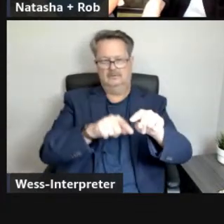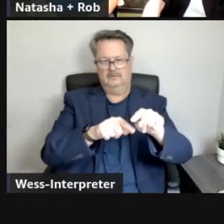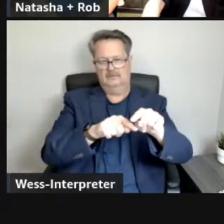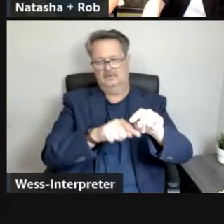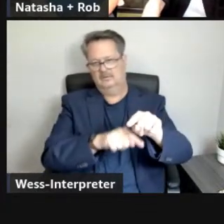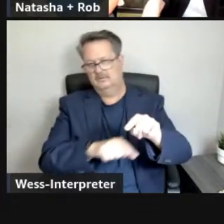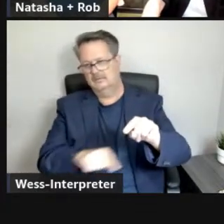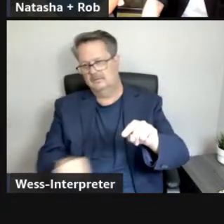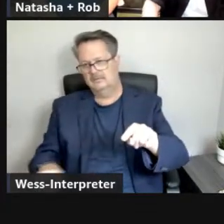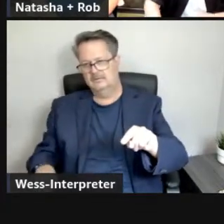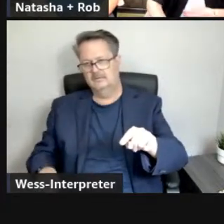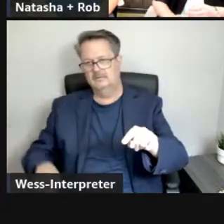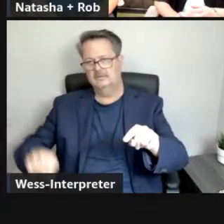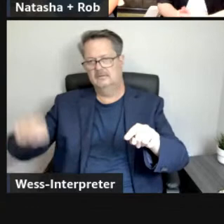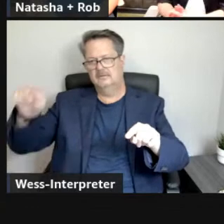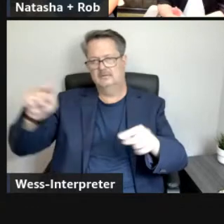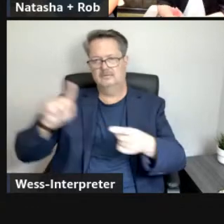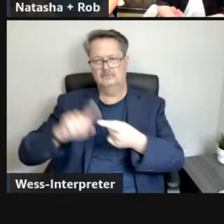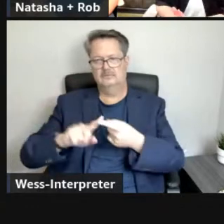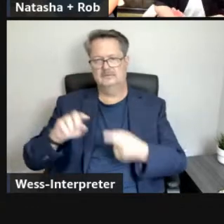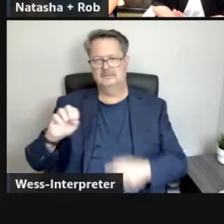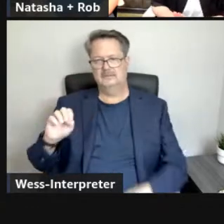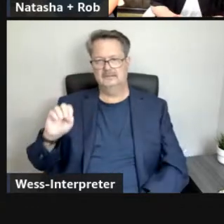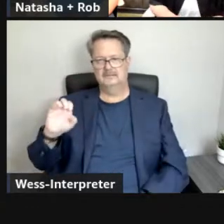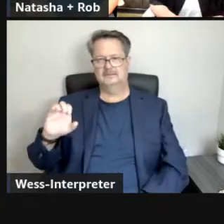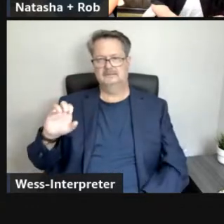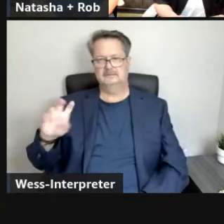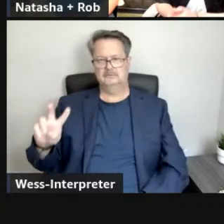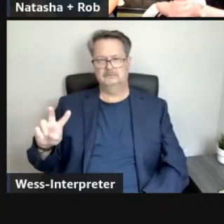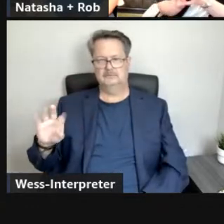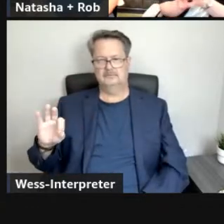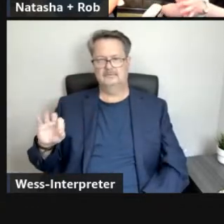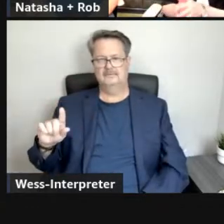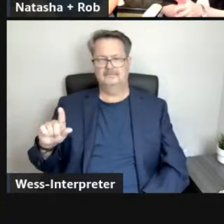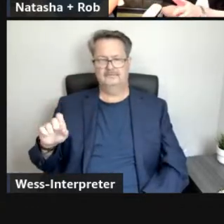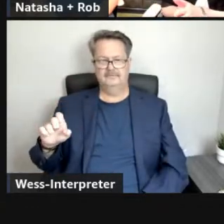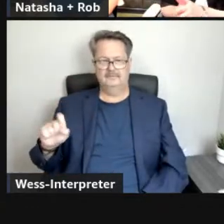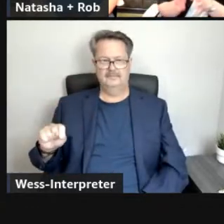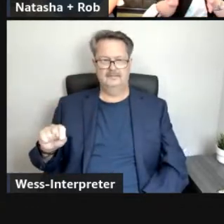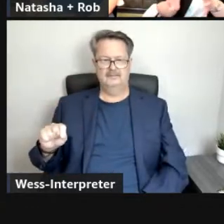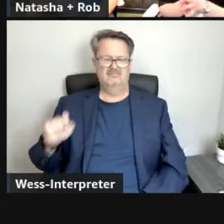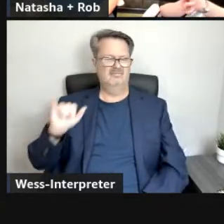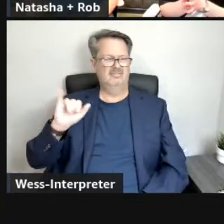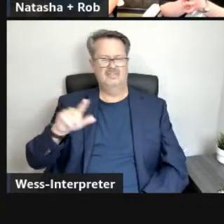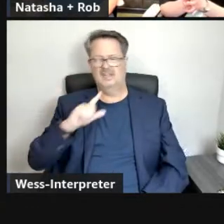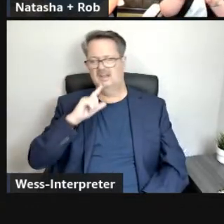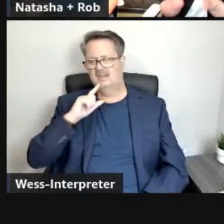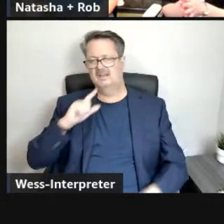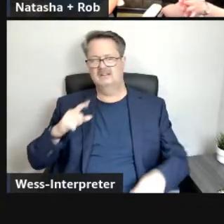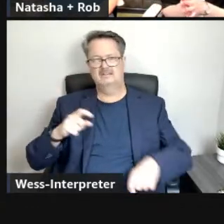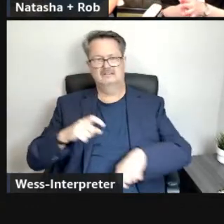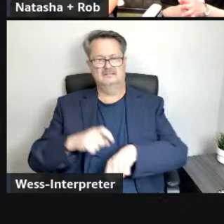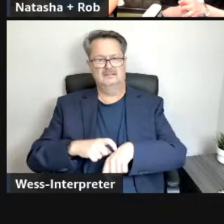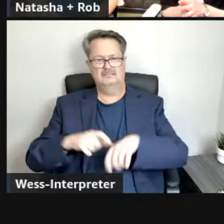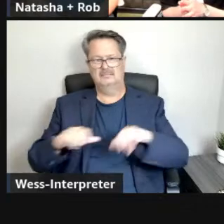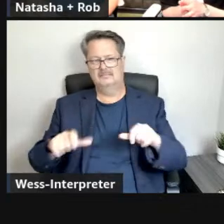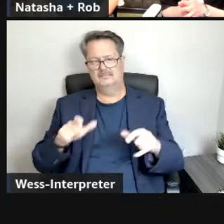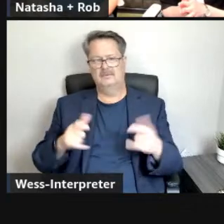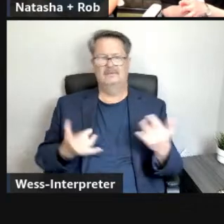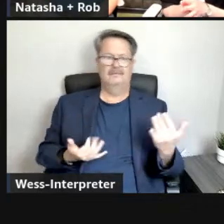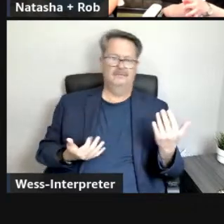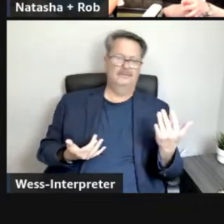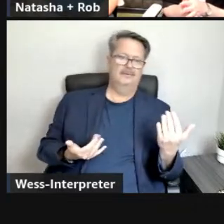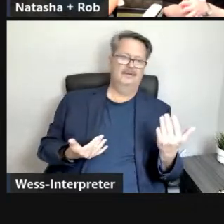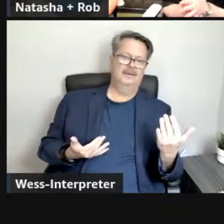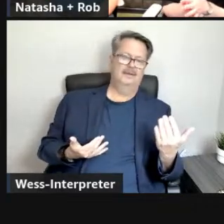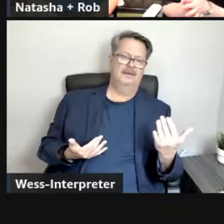EC2 API, but to the EC2 Fleet Instance API. Now, this is a synchronous call, so it's not going to be waiting in a queue for a